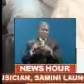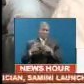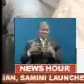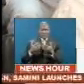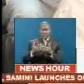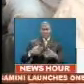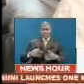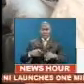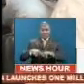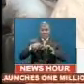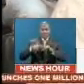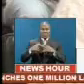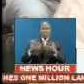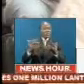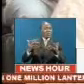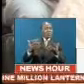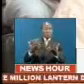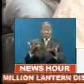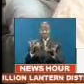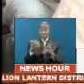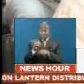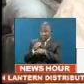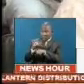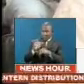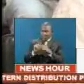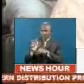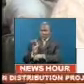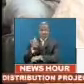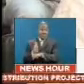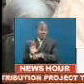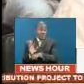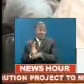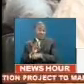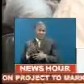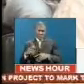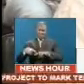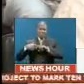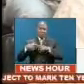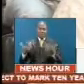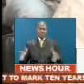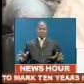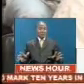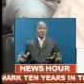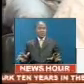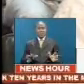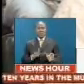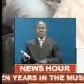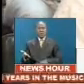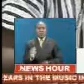and advice on how to establish productive businesses so that they don't retire and have nothing to do and die